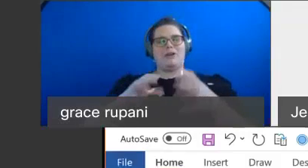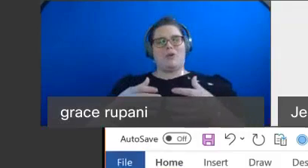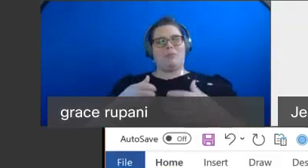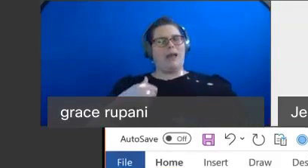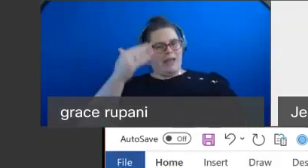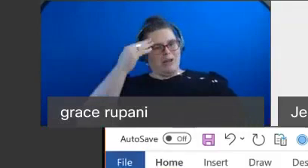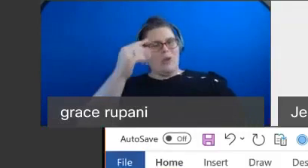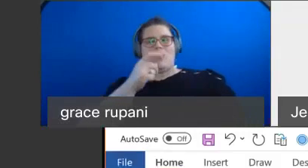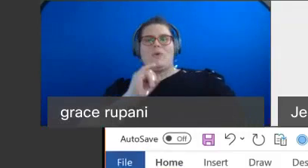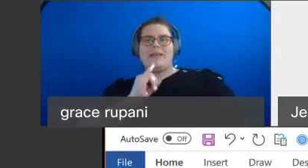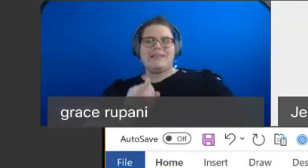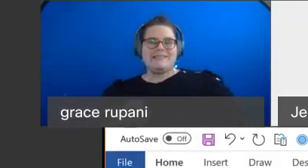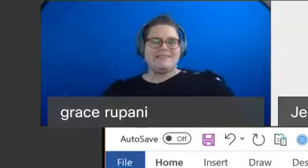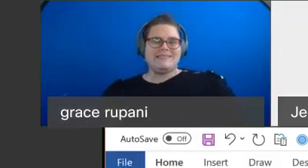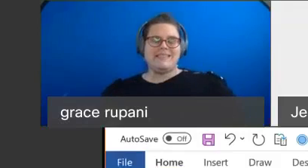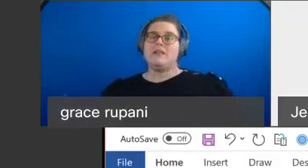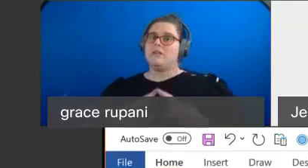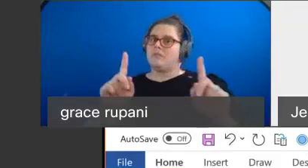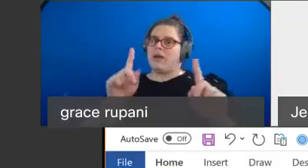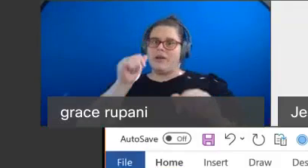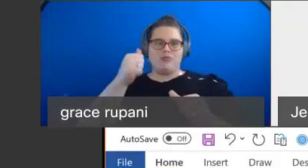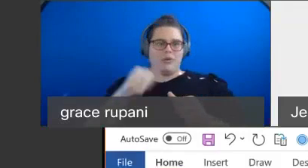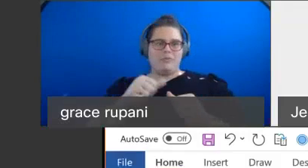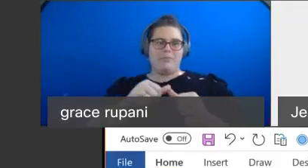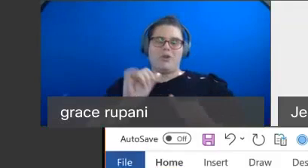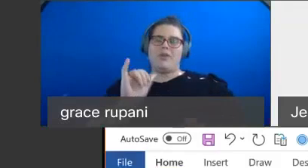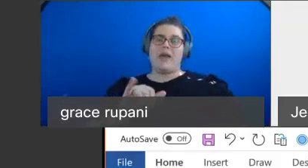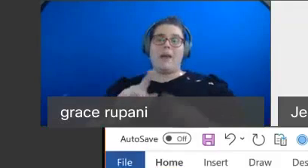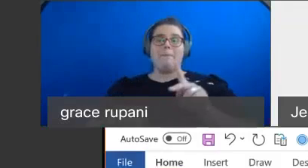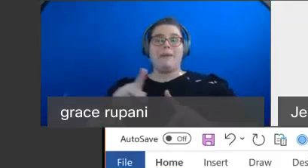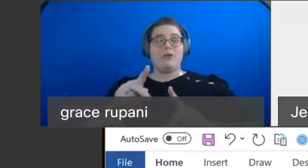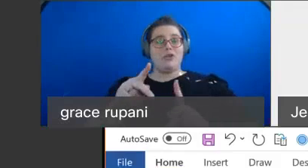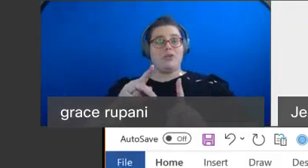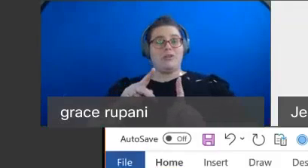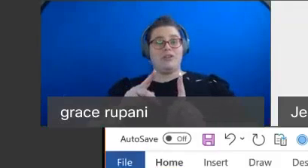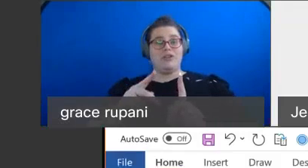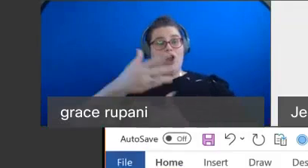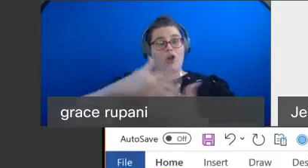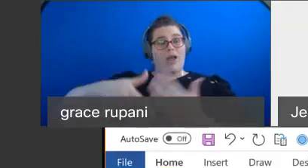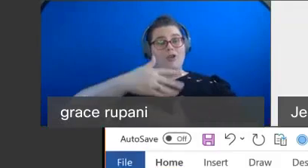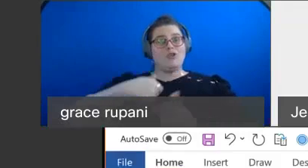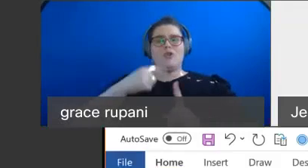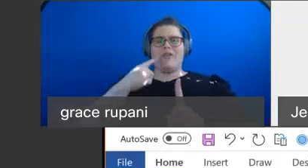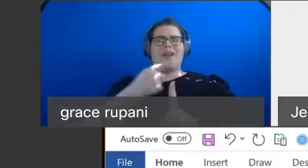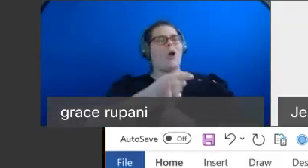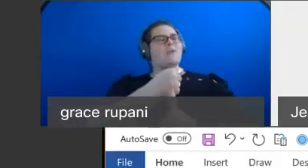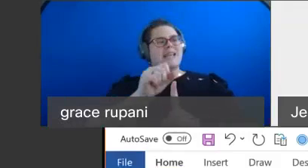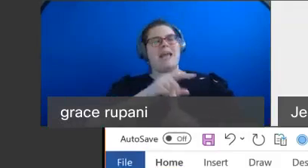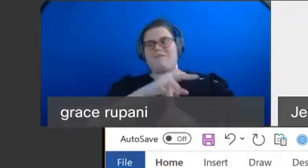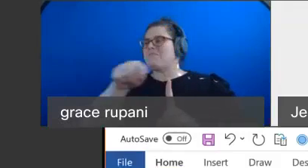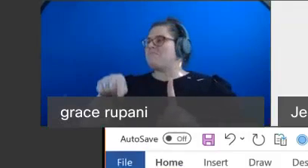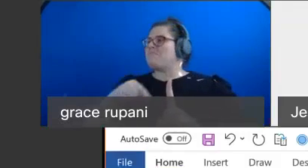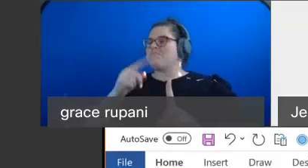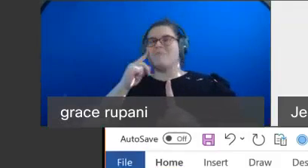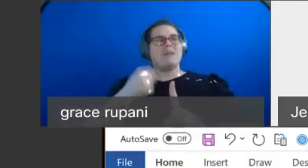reminder of, the people around you who you think, well, they're all safe, so I'm good because